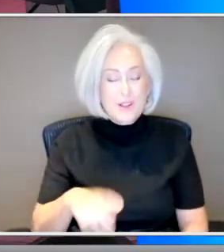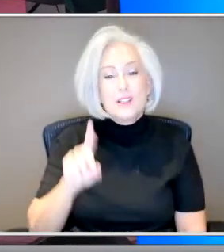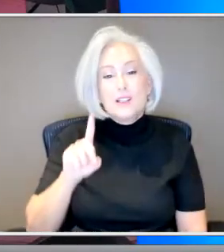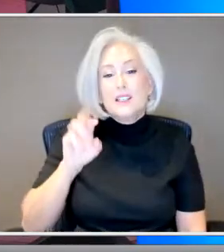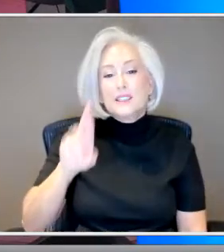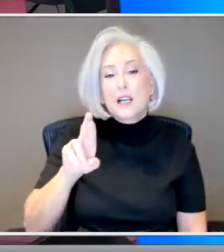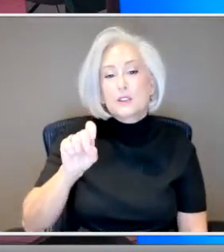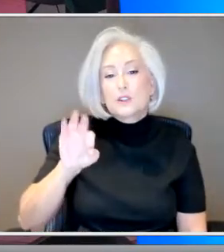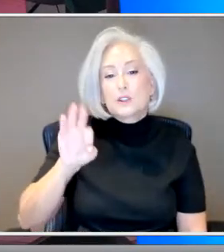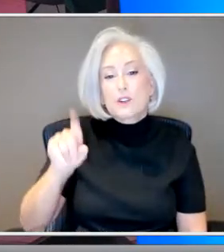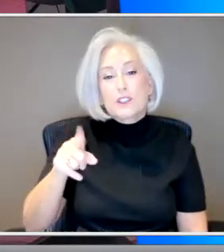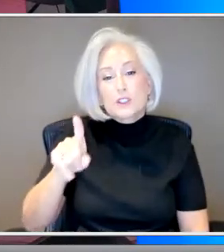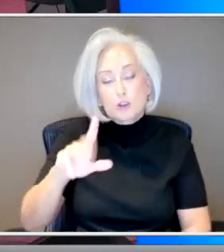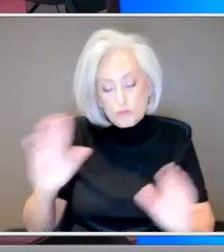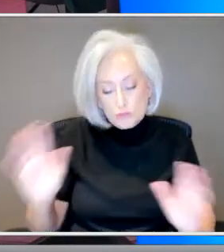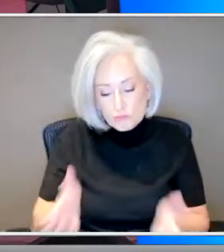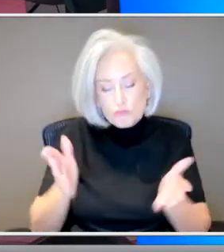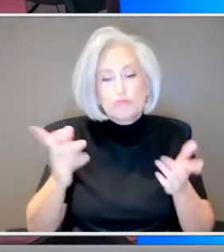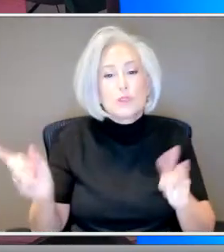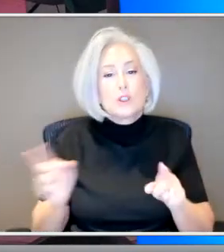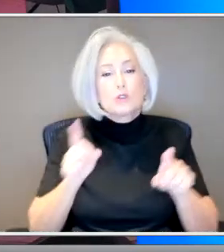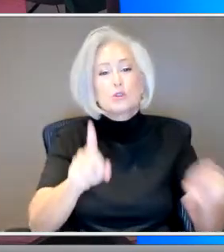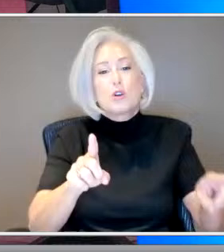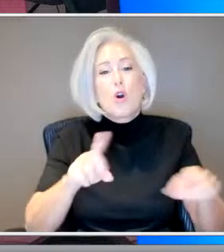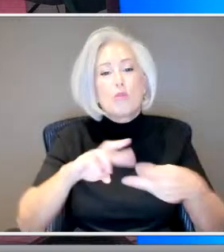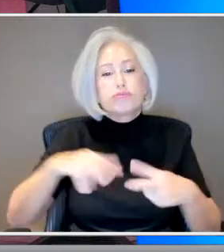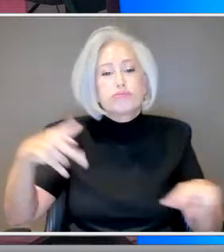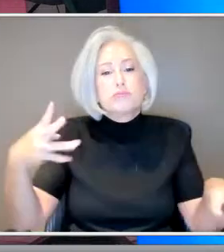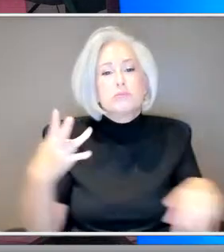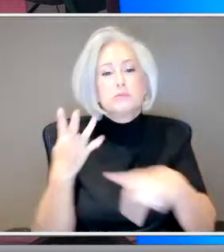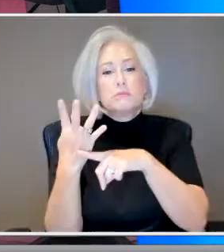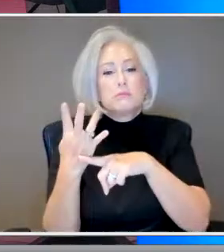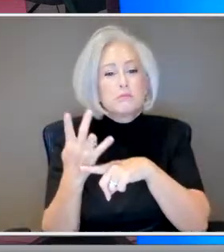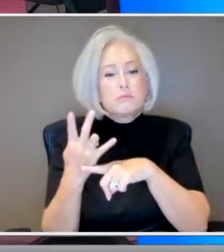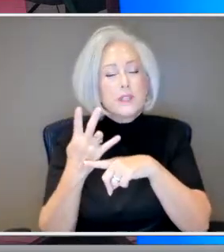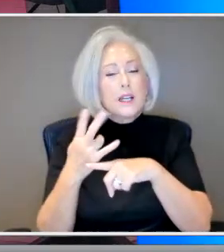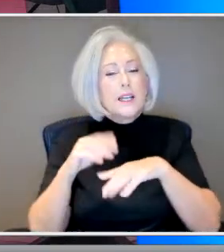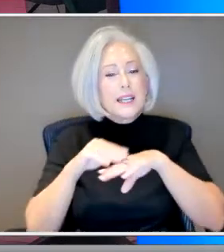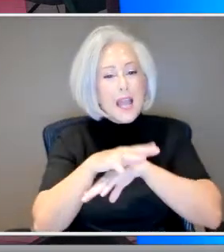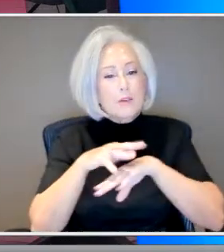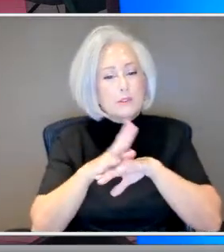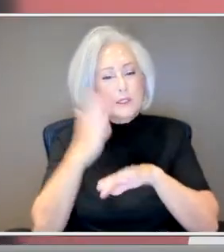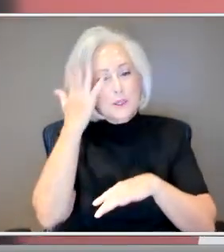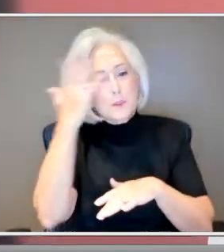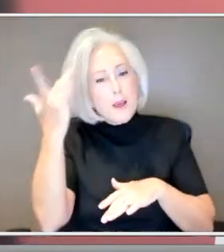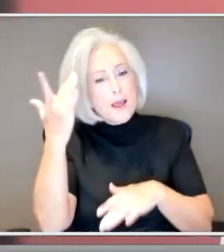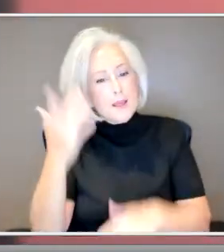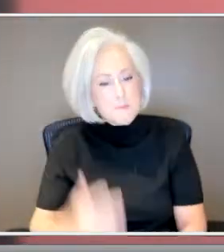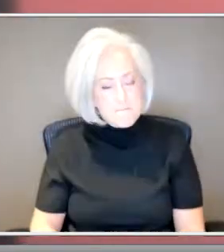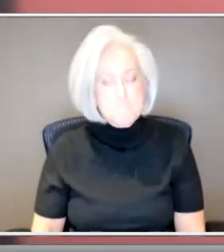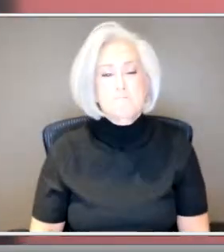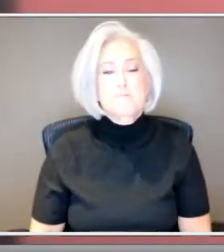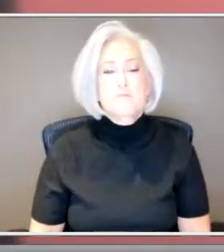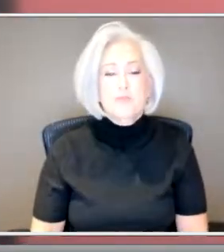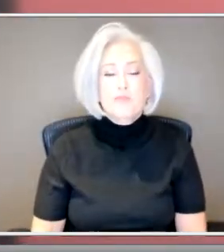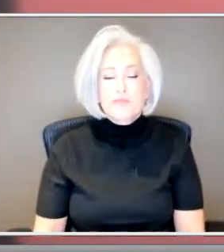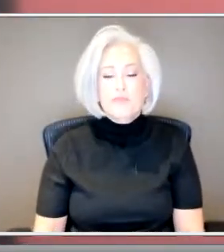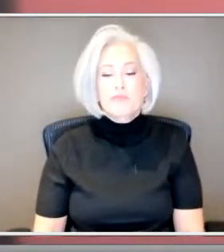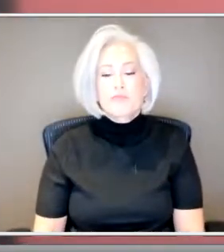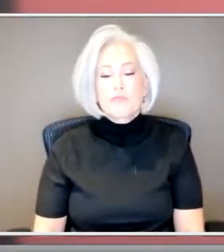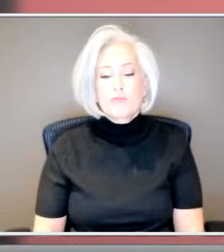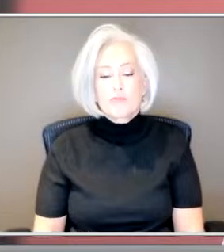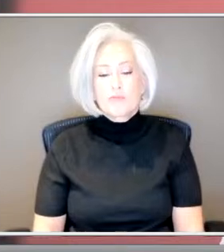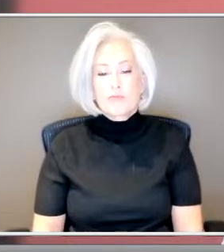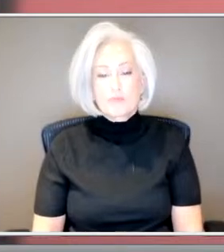counseling. Why did you feel the push to tell her, get this? Sure. So, you know, we've learned